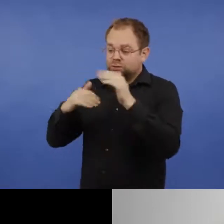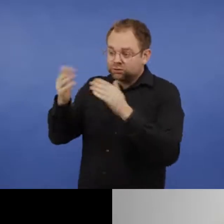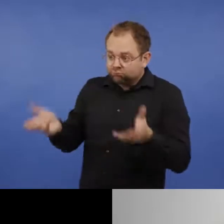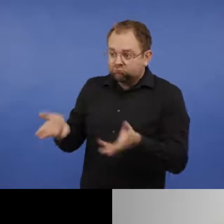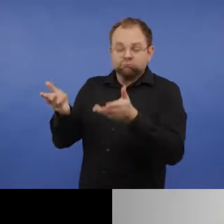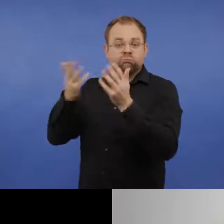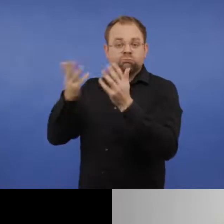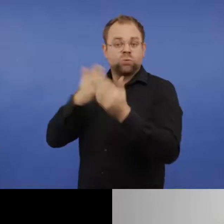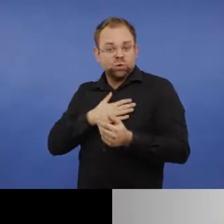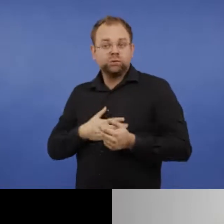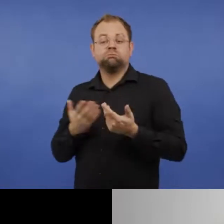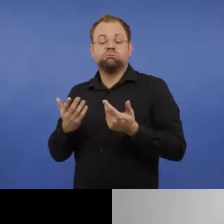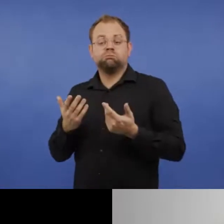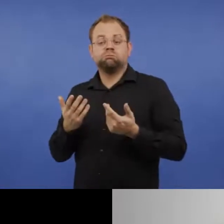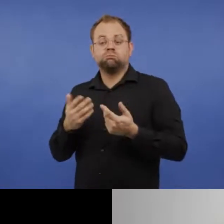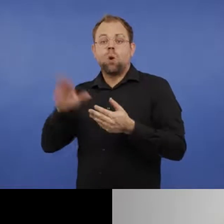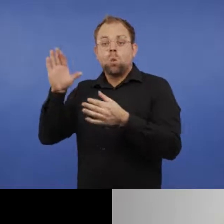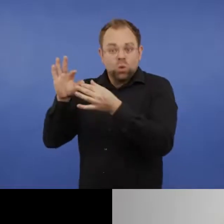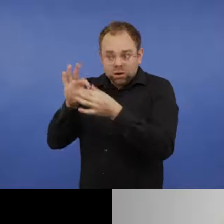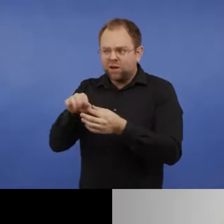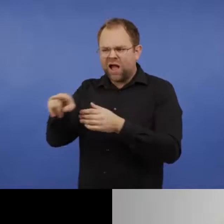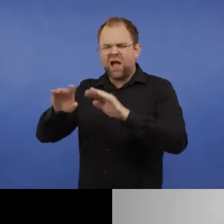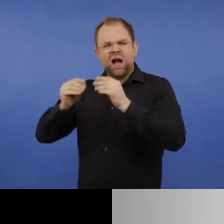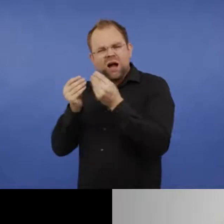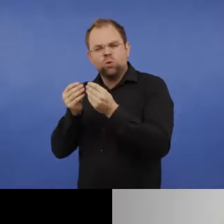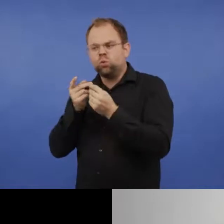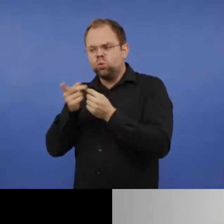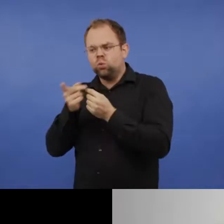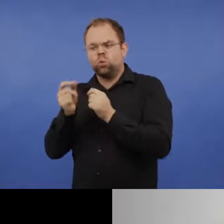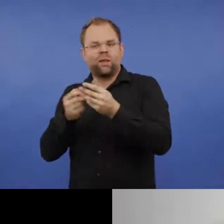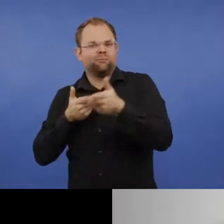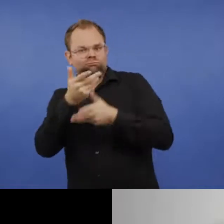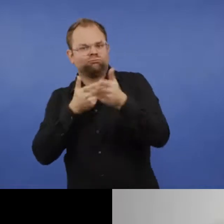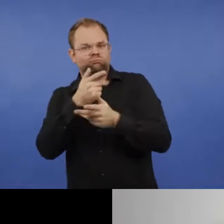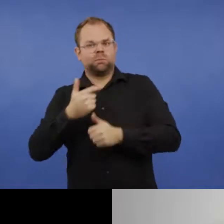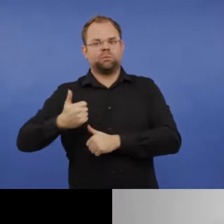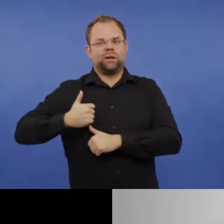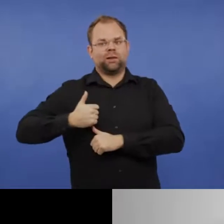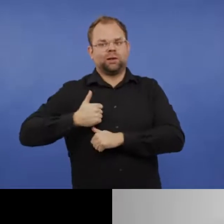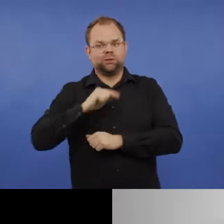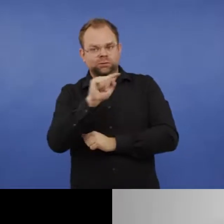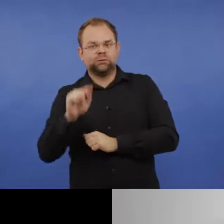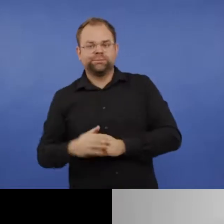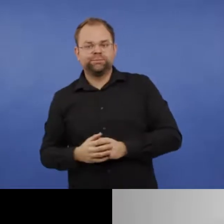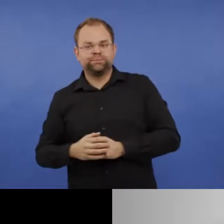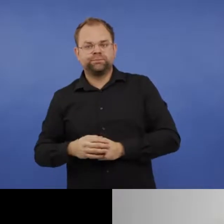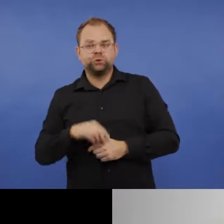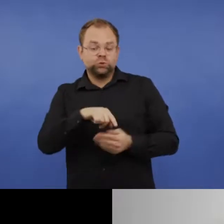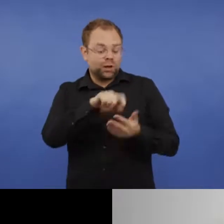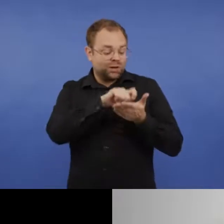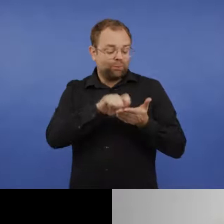this report as part and parcel of a complementary document on our own Vision